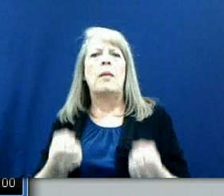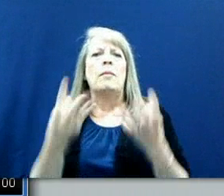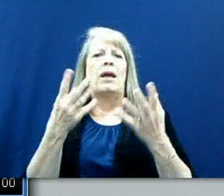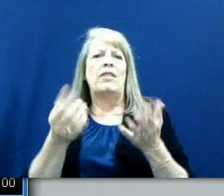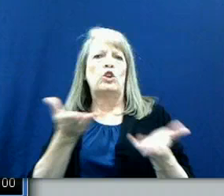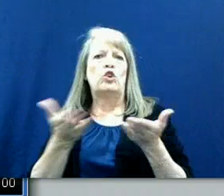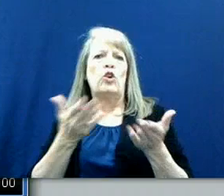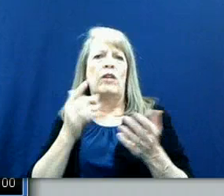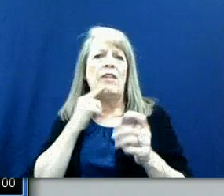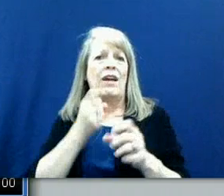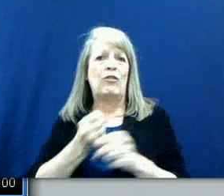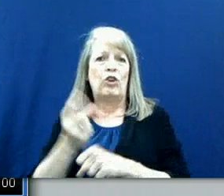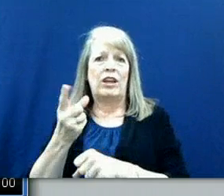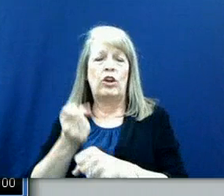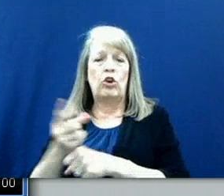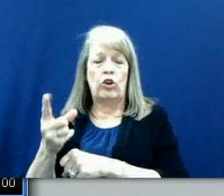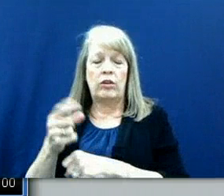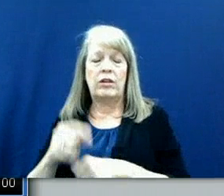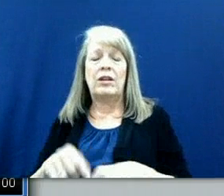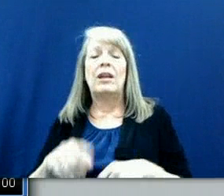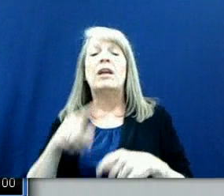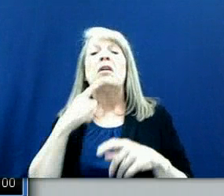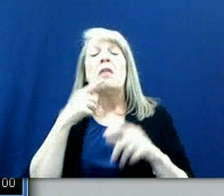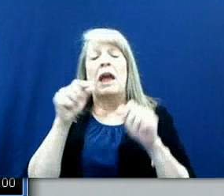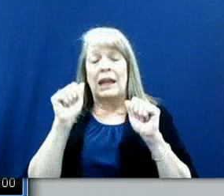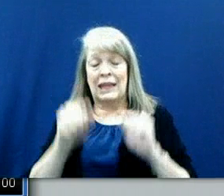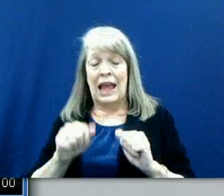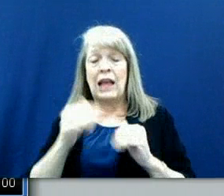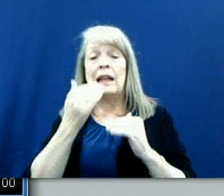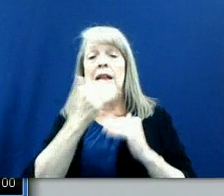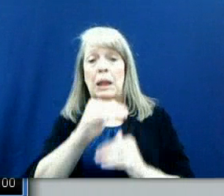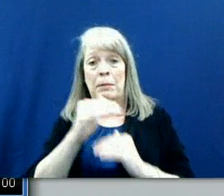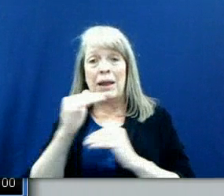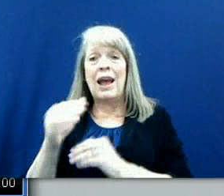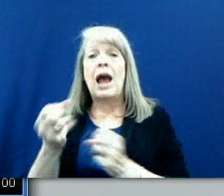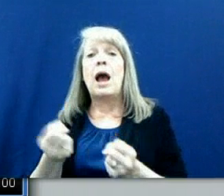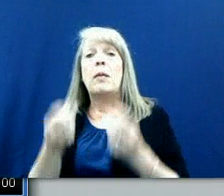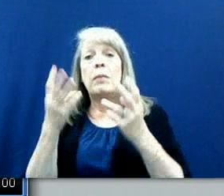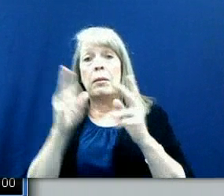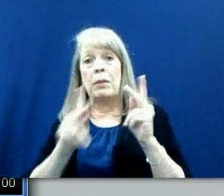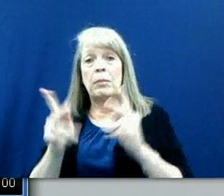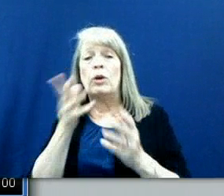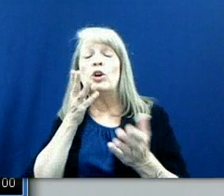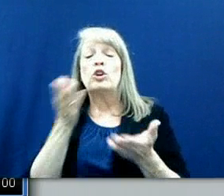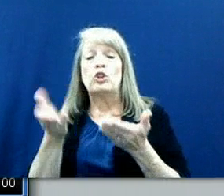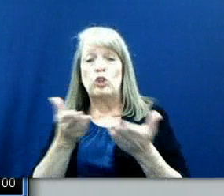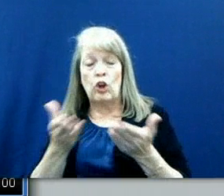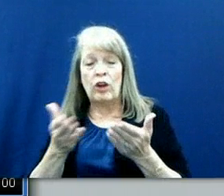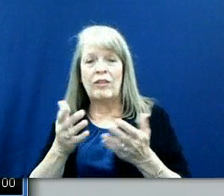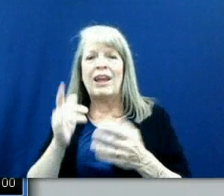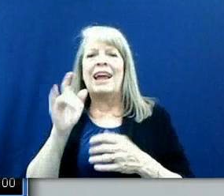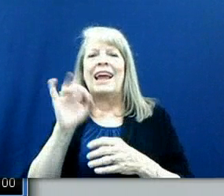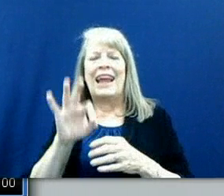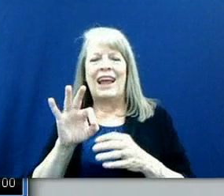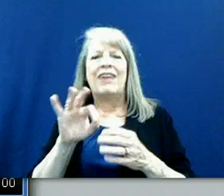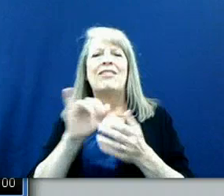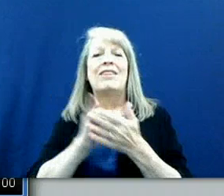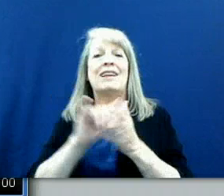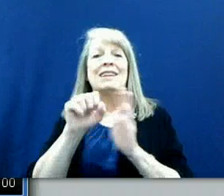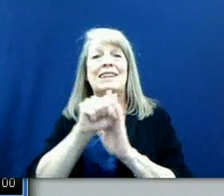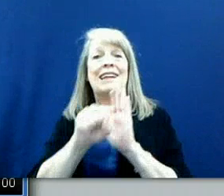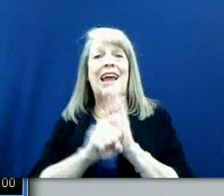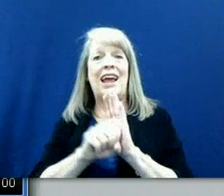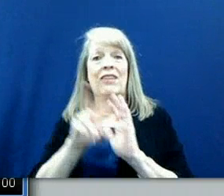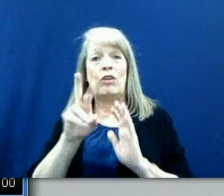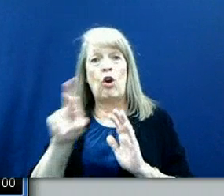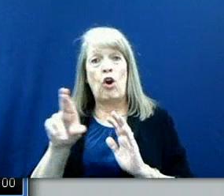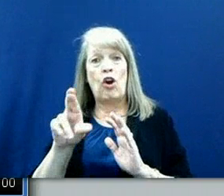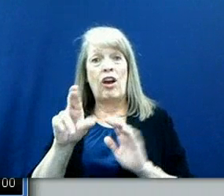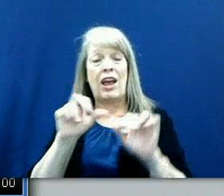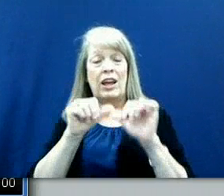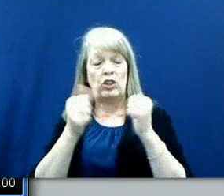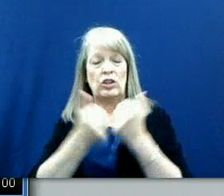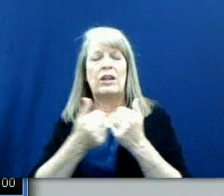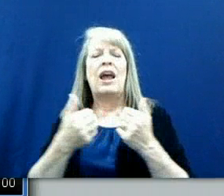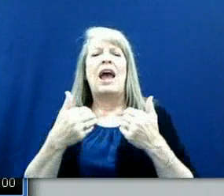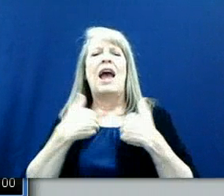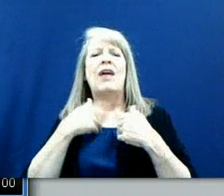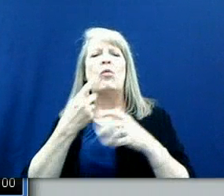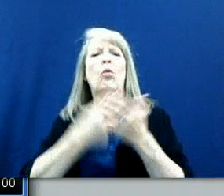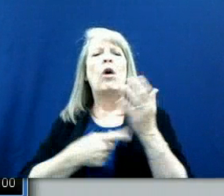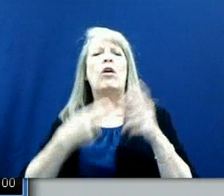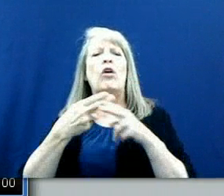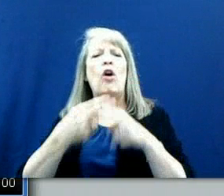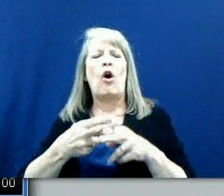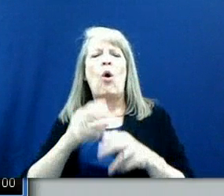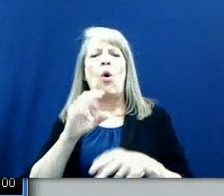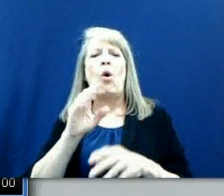The latter can be done if the state VR agency moves to an order of selection, creating a